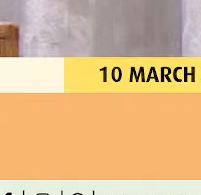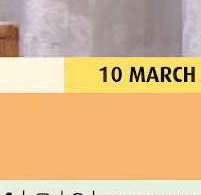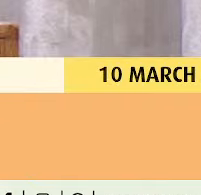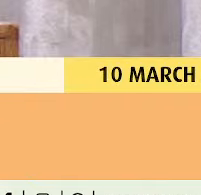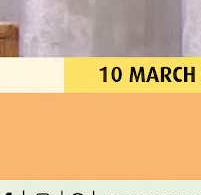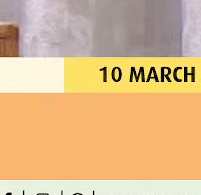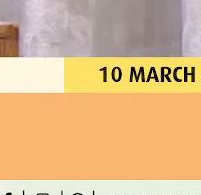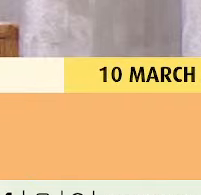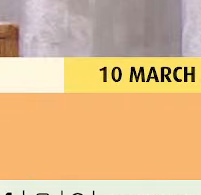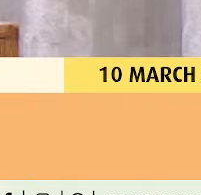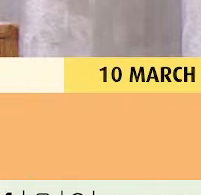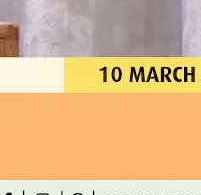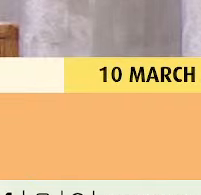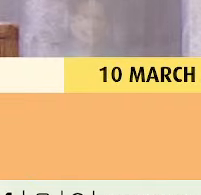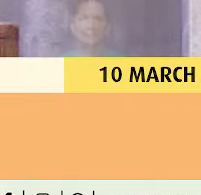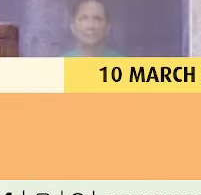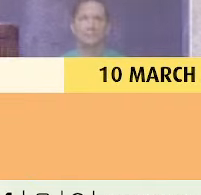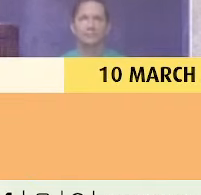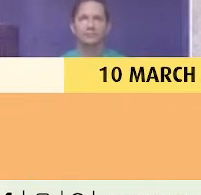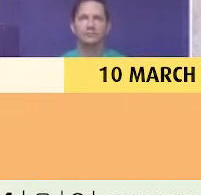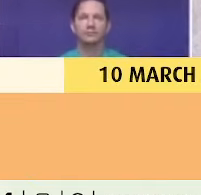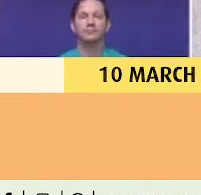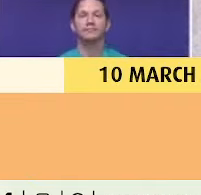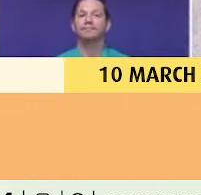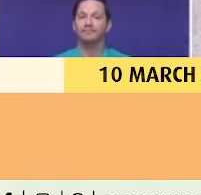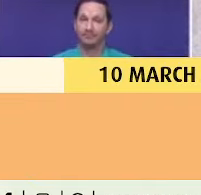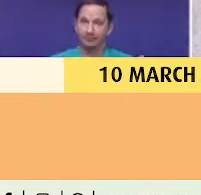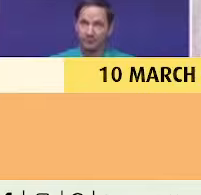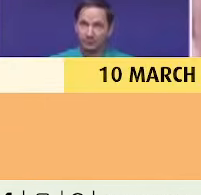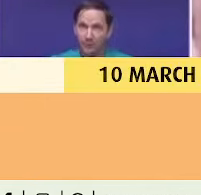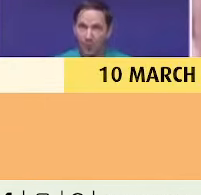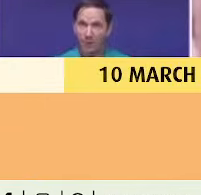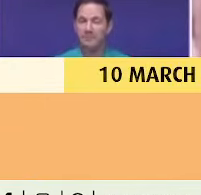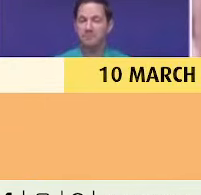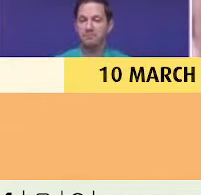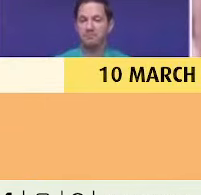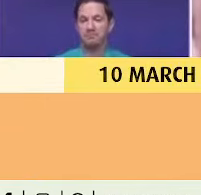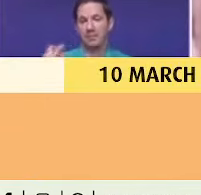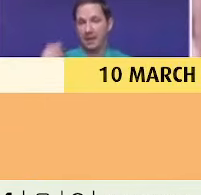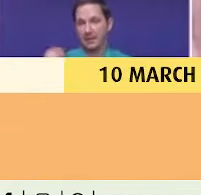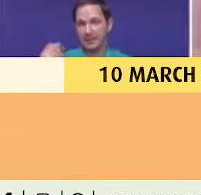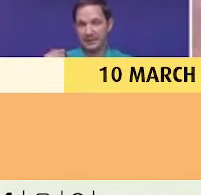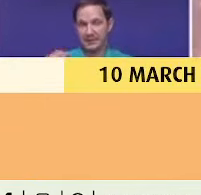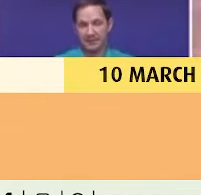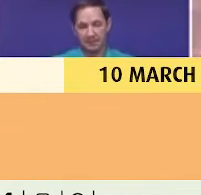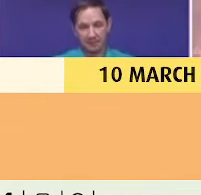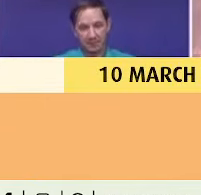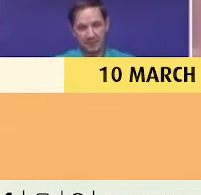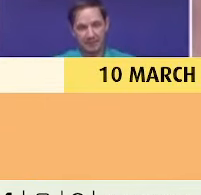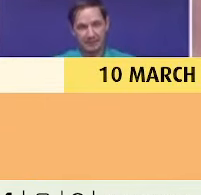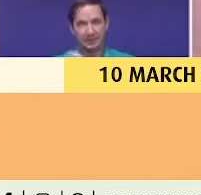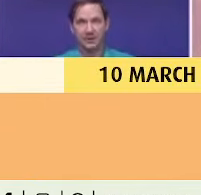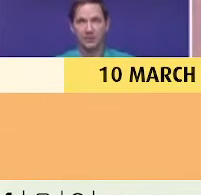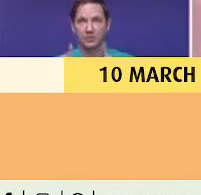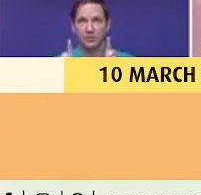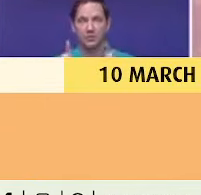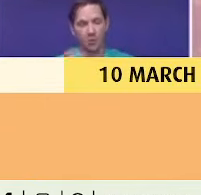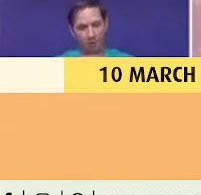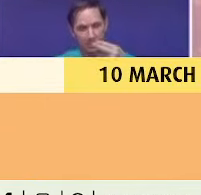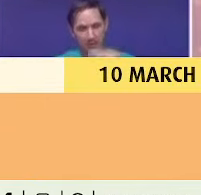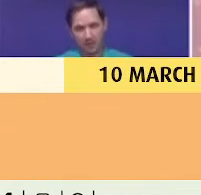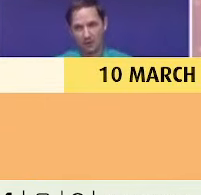our special greetings to the Minister of Basic Education, Honorable Kwarube. You